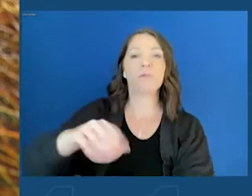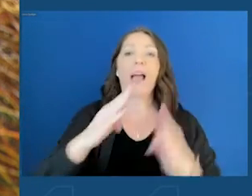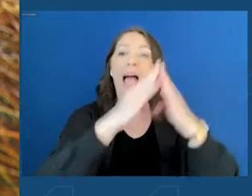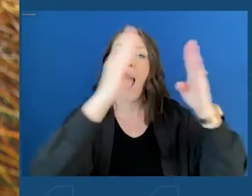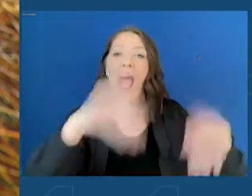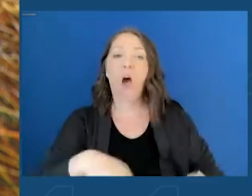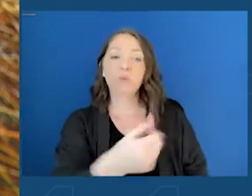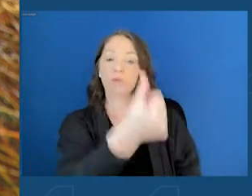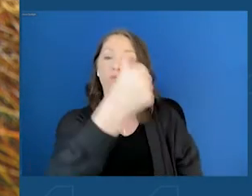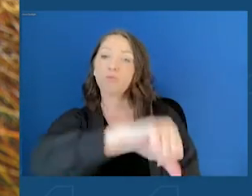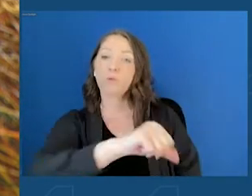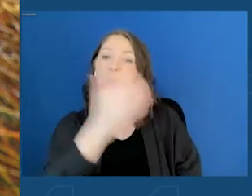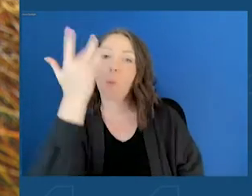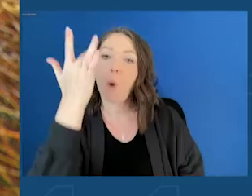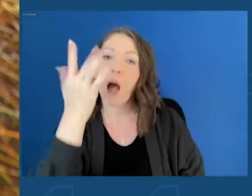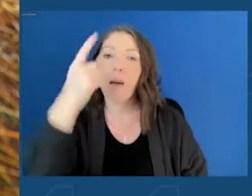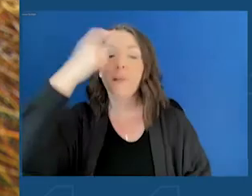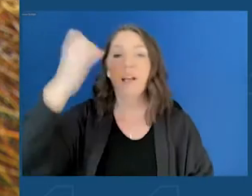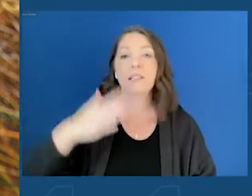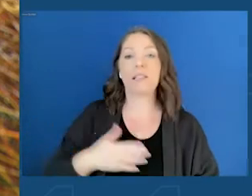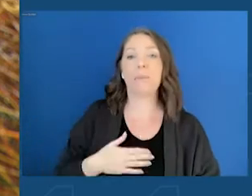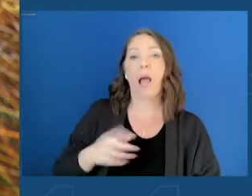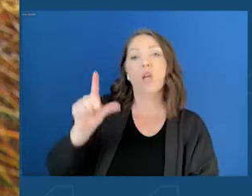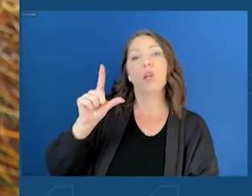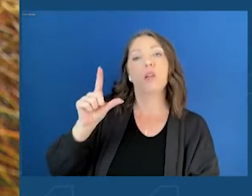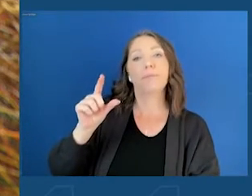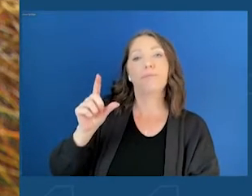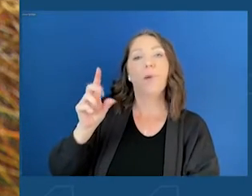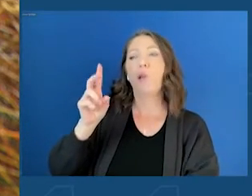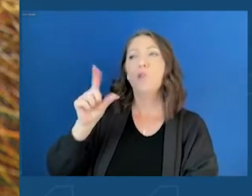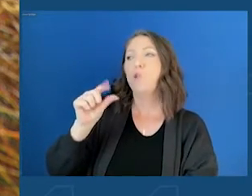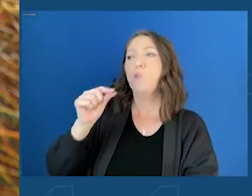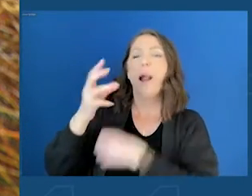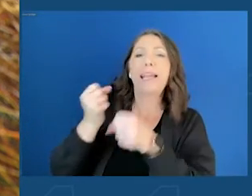programs because of my 2-decade-old conviction record.